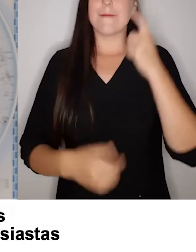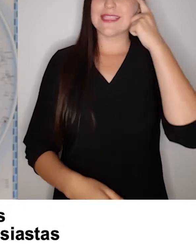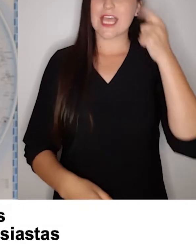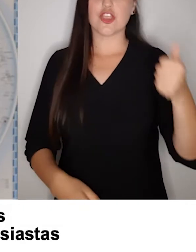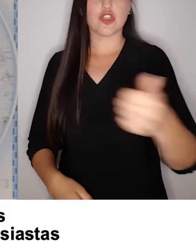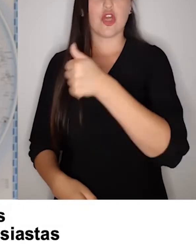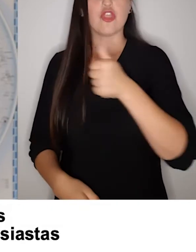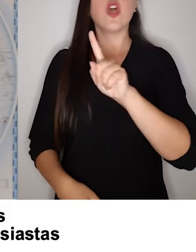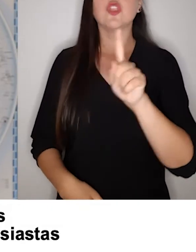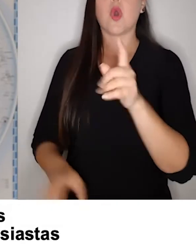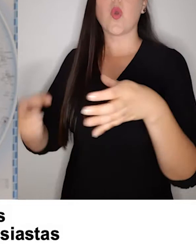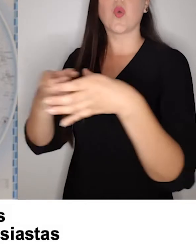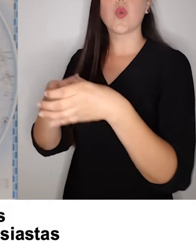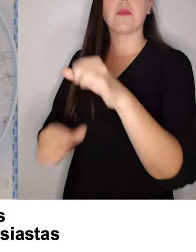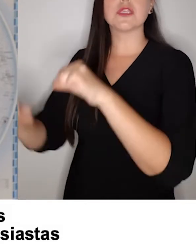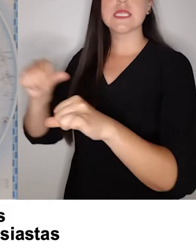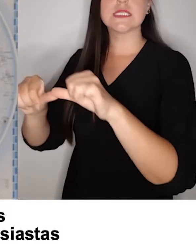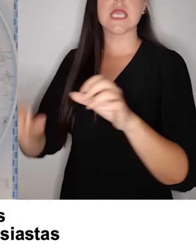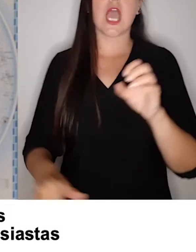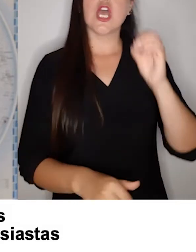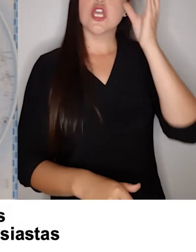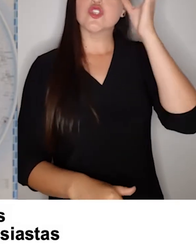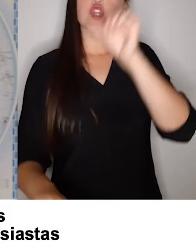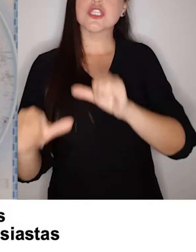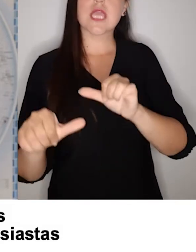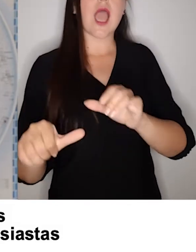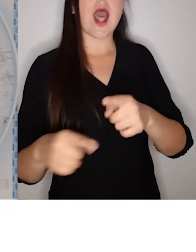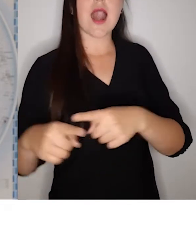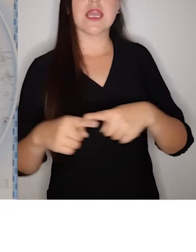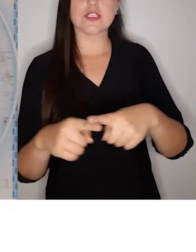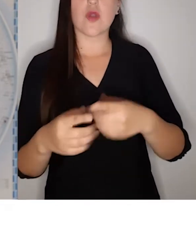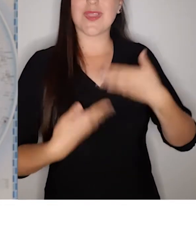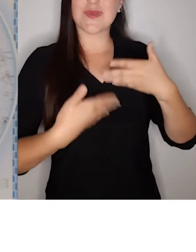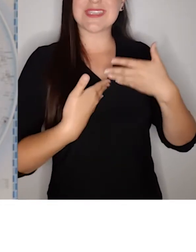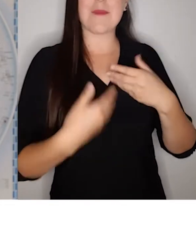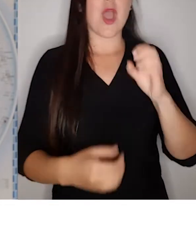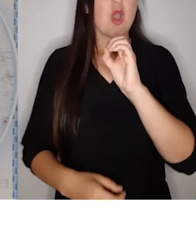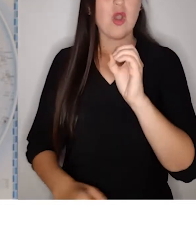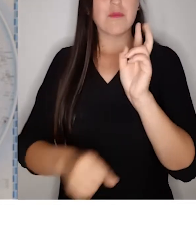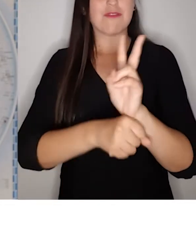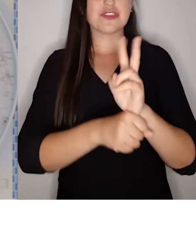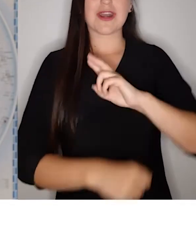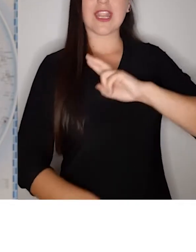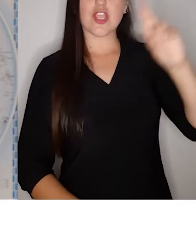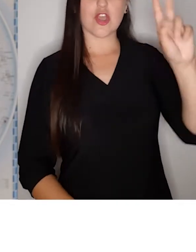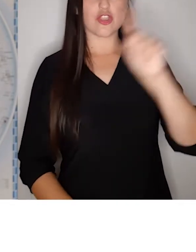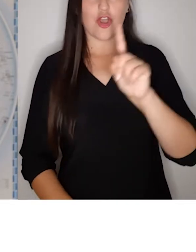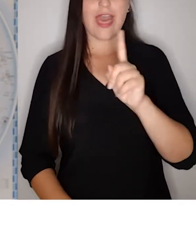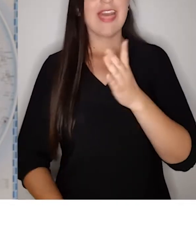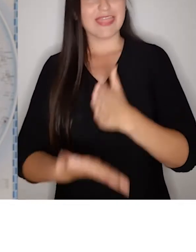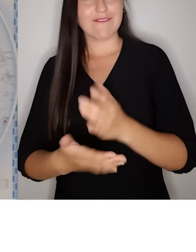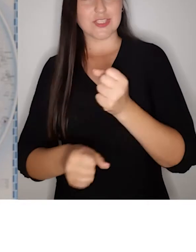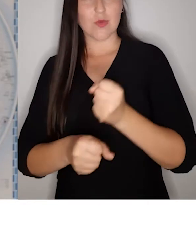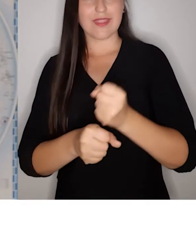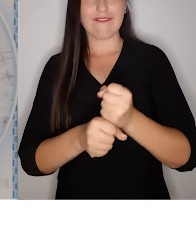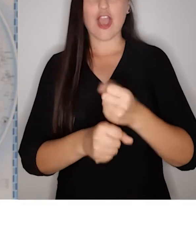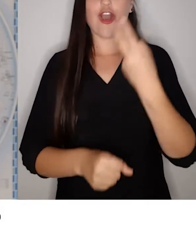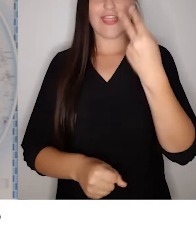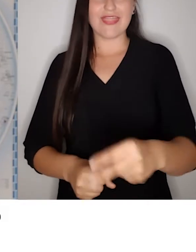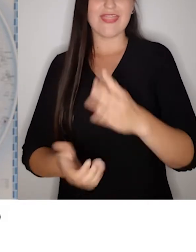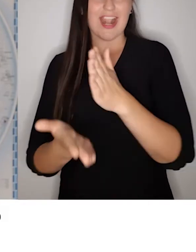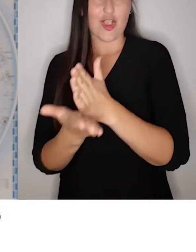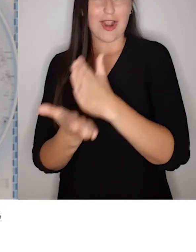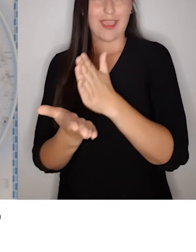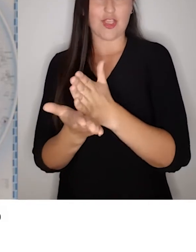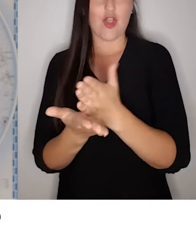be enthusiastic social science teachers or teachers who teach religion. It must be